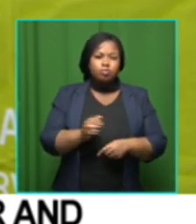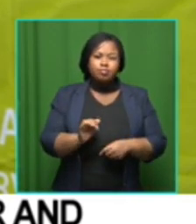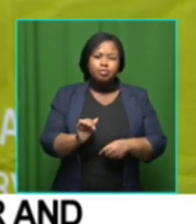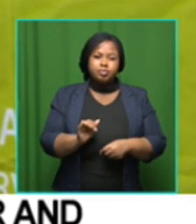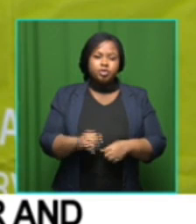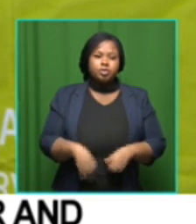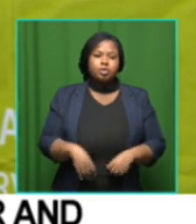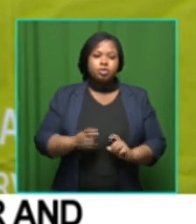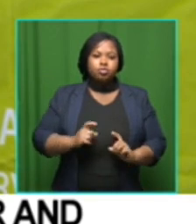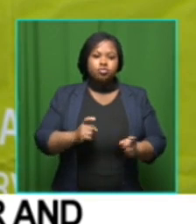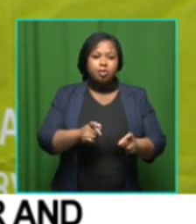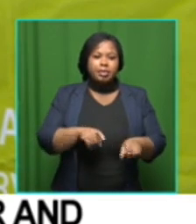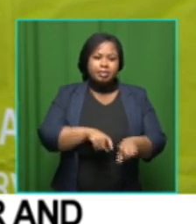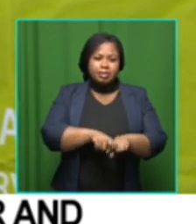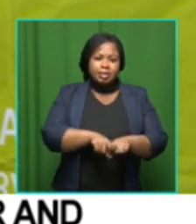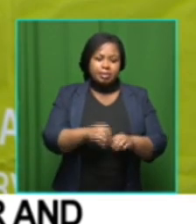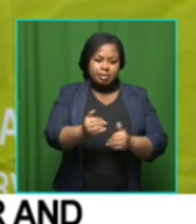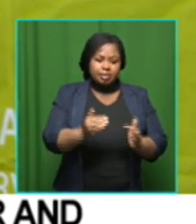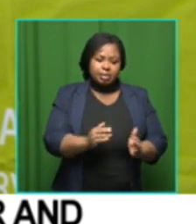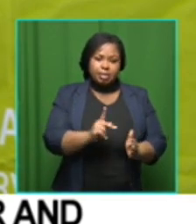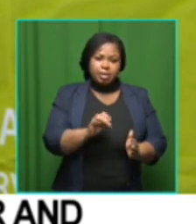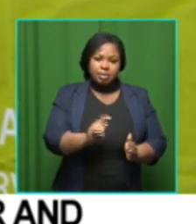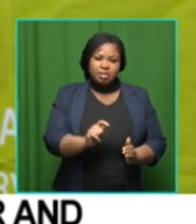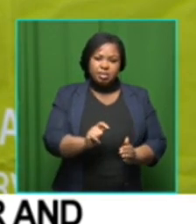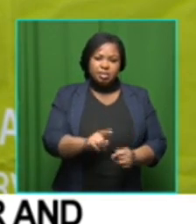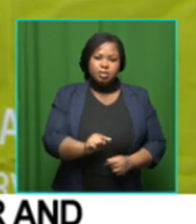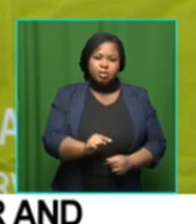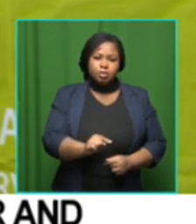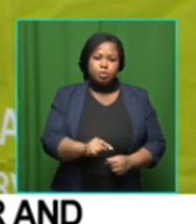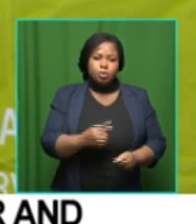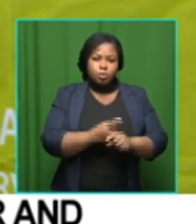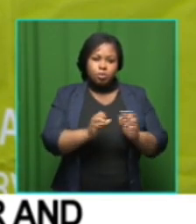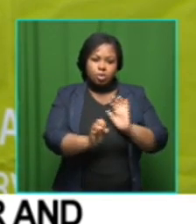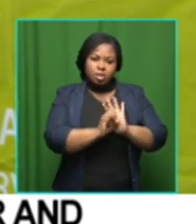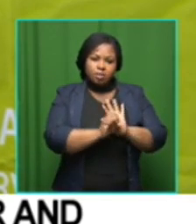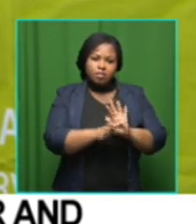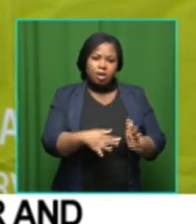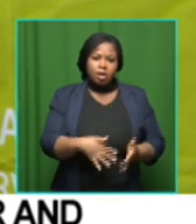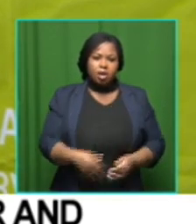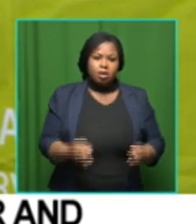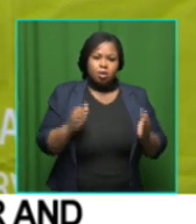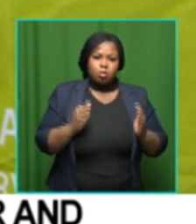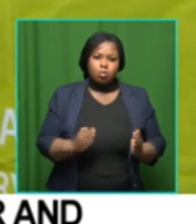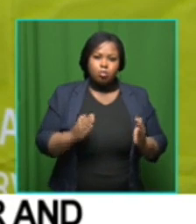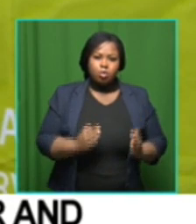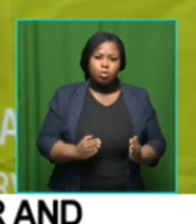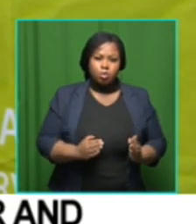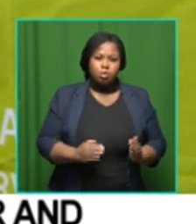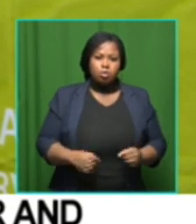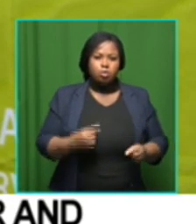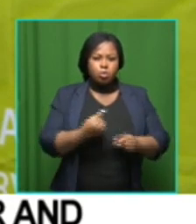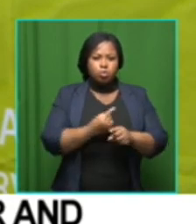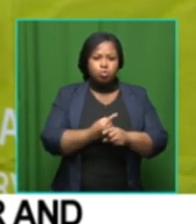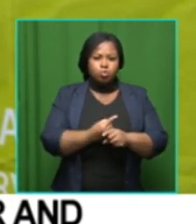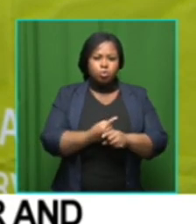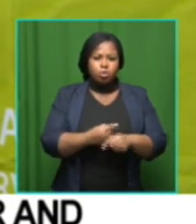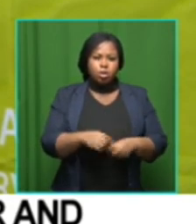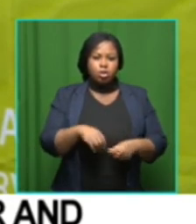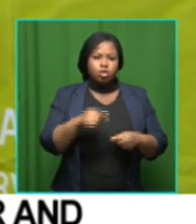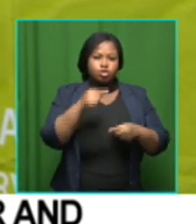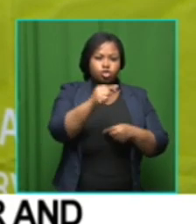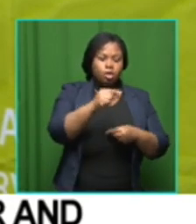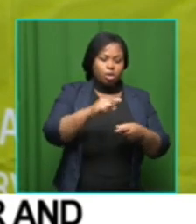test kit, which is more the immunoglobulin detection. It detects immunoglobulin G, immunoglobulin